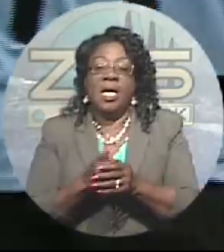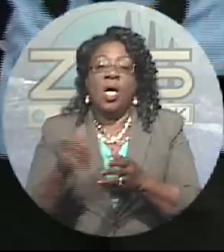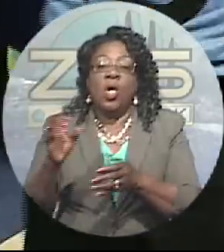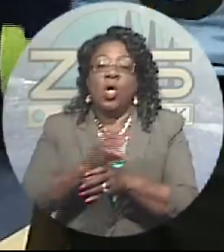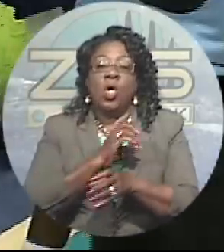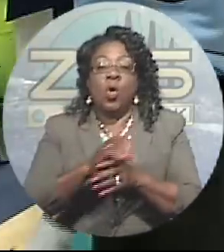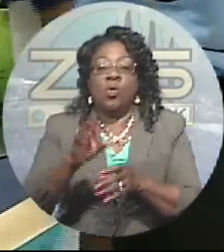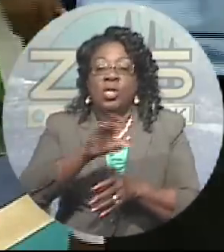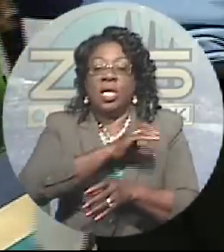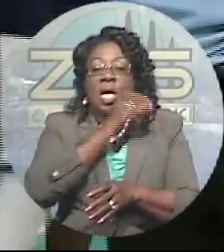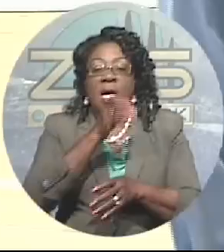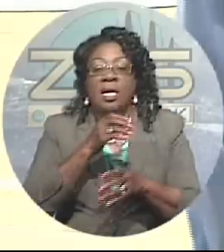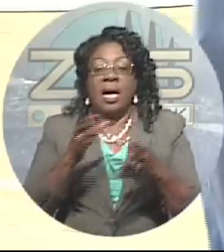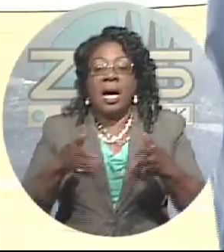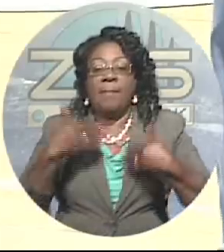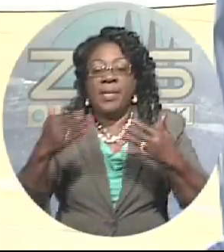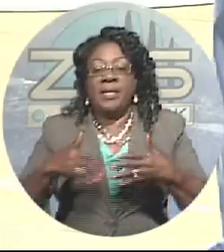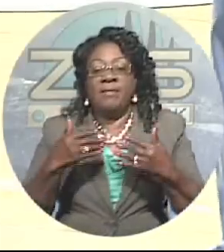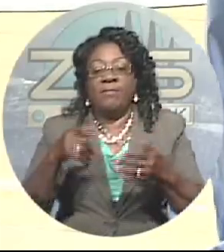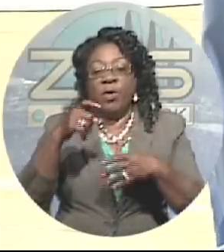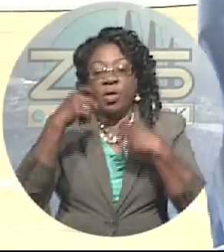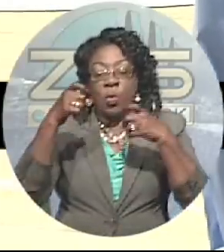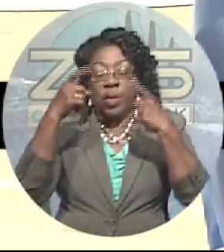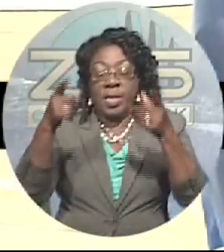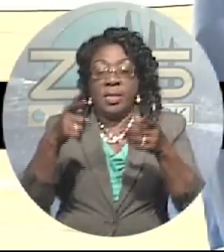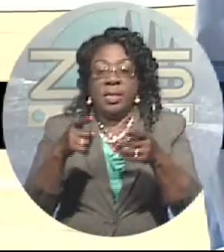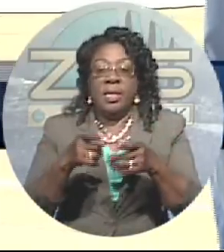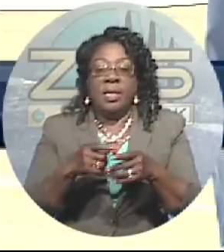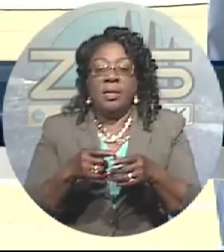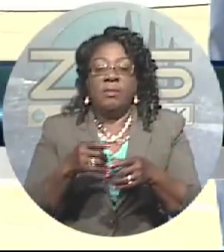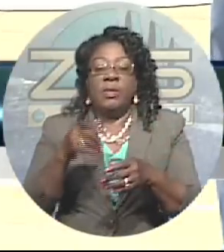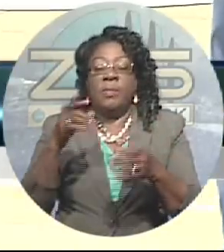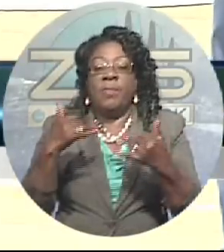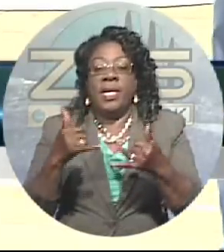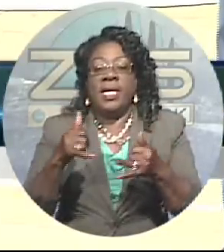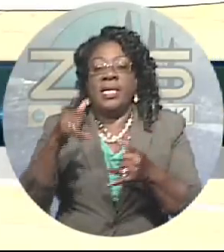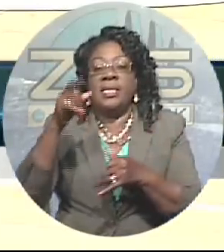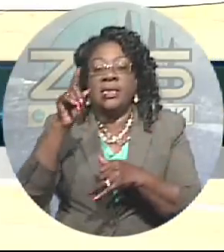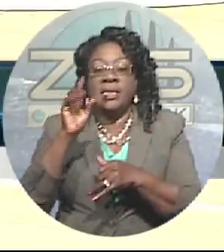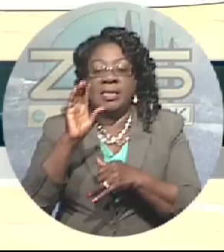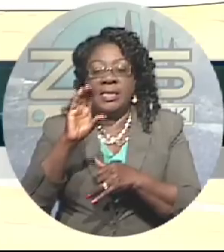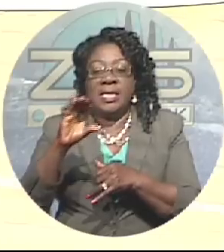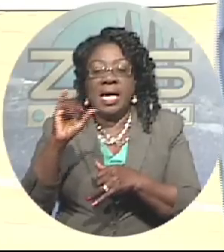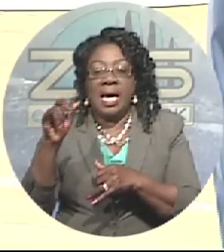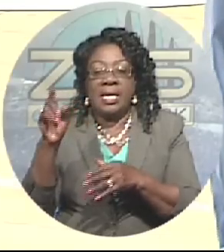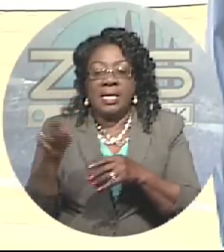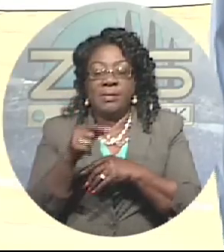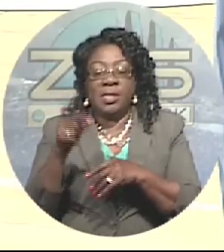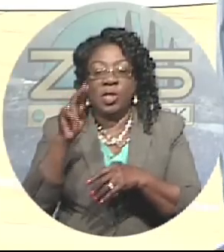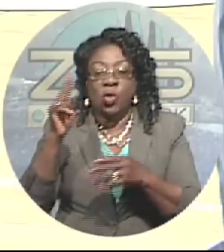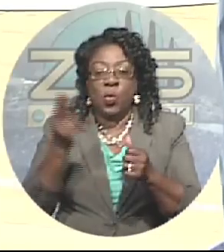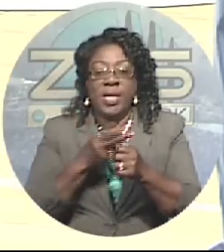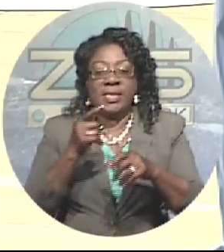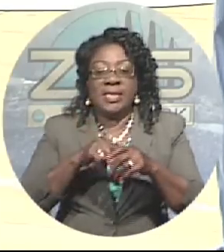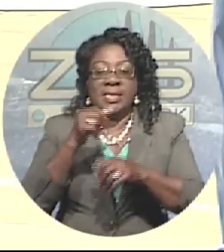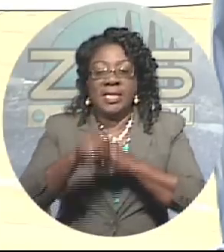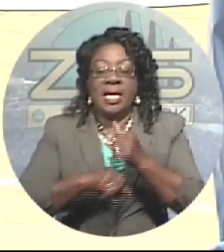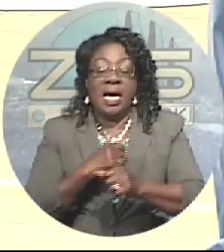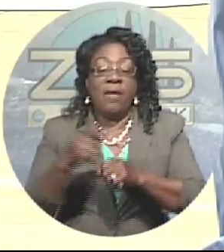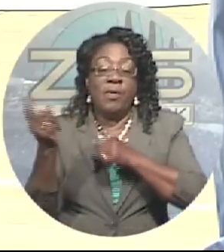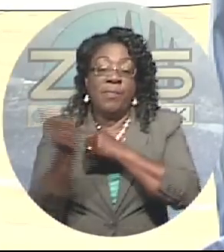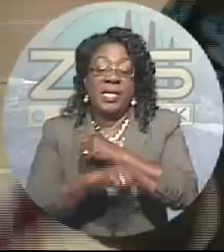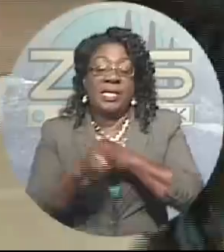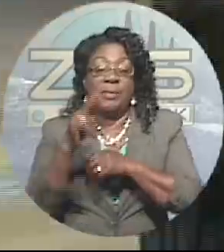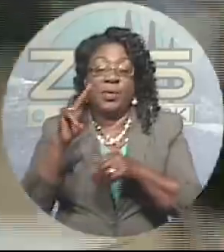Clark elated to get this one. We faced C.I. Gibson 2 times this year, and we beat them 2 times this year, but we knew it wasn't going to be